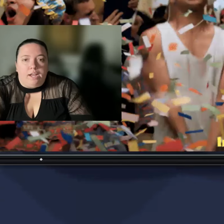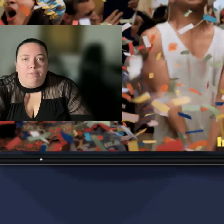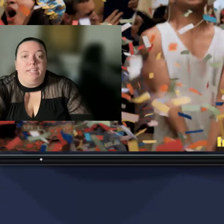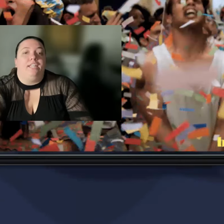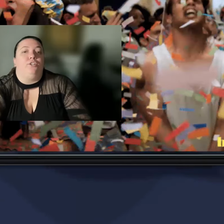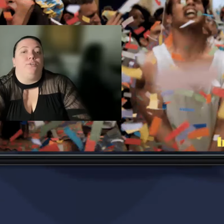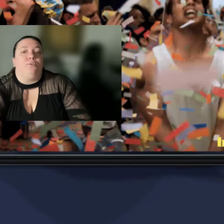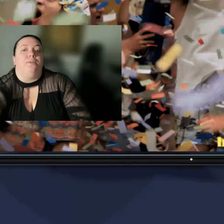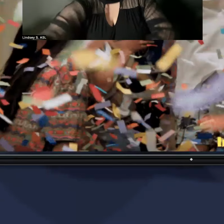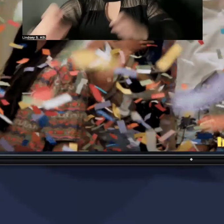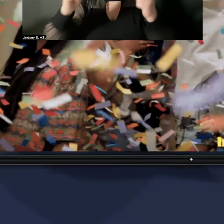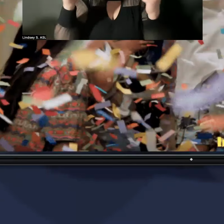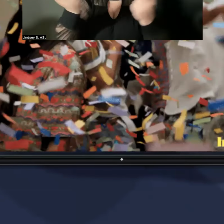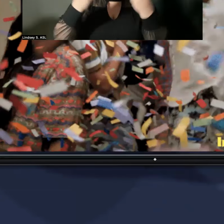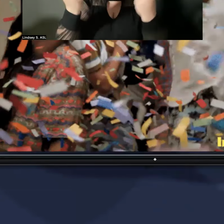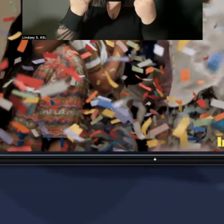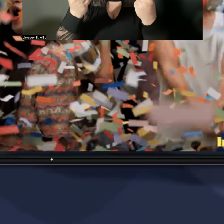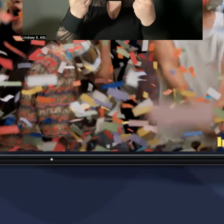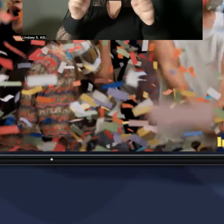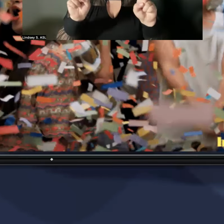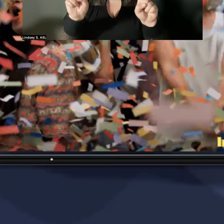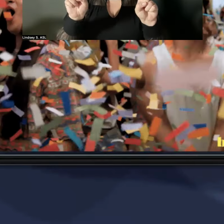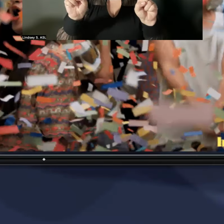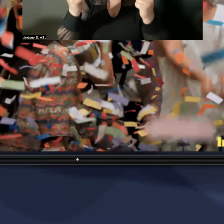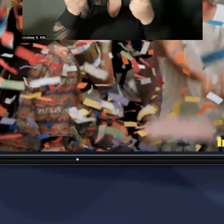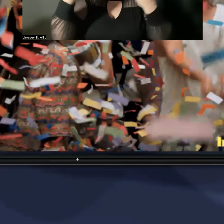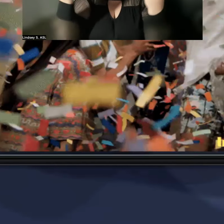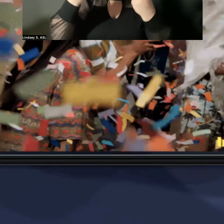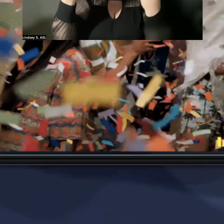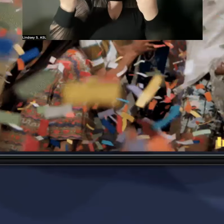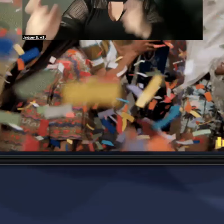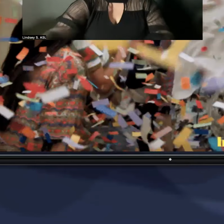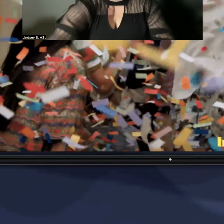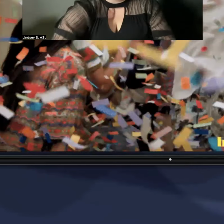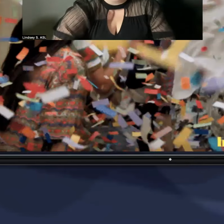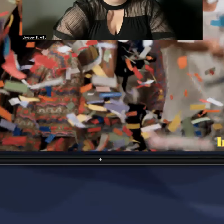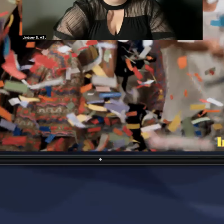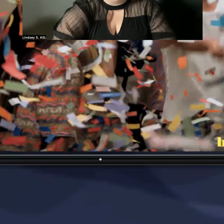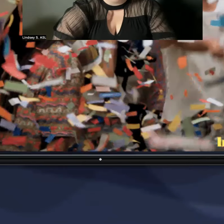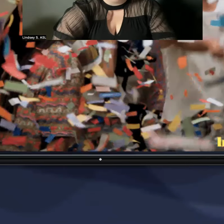All right, now getting into celebrate or celebration, celebrate.